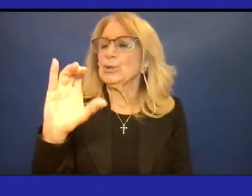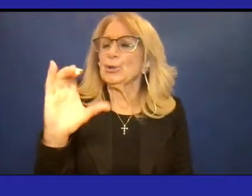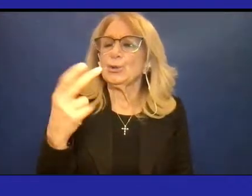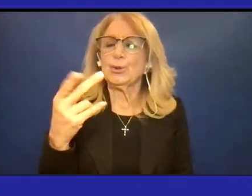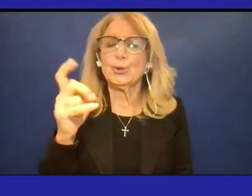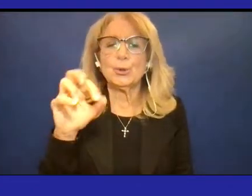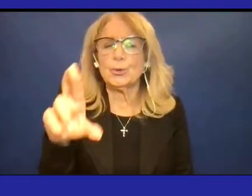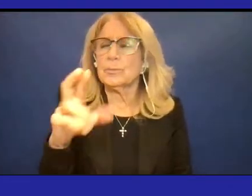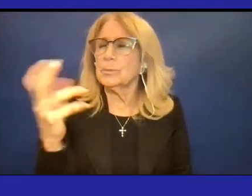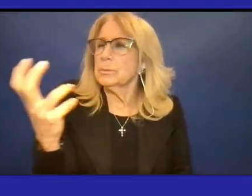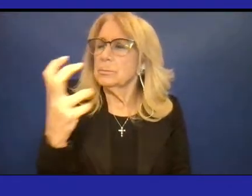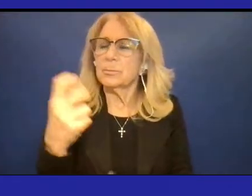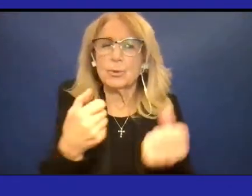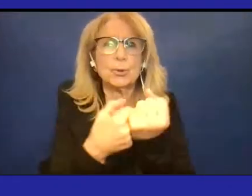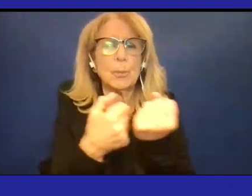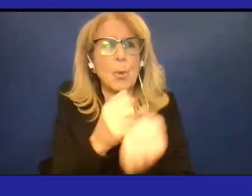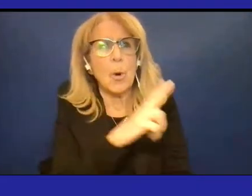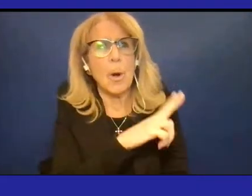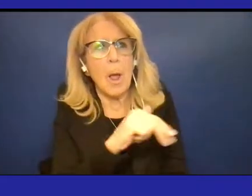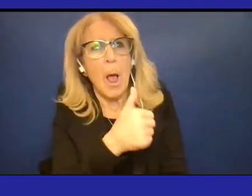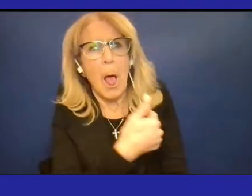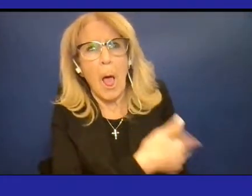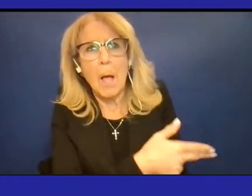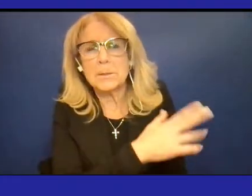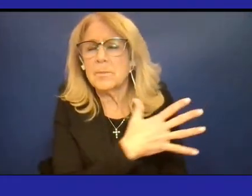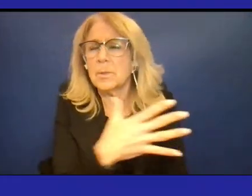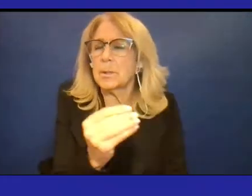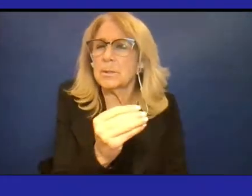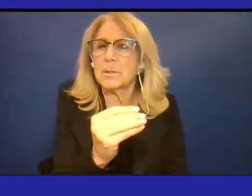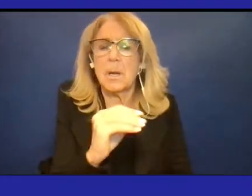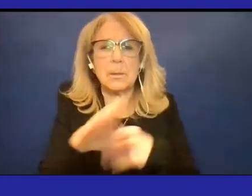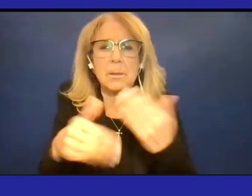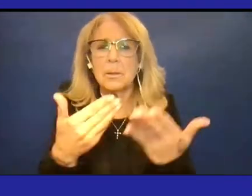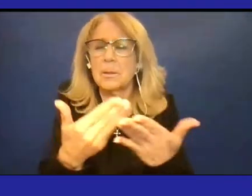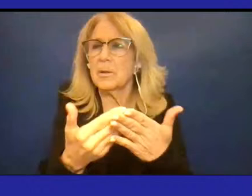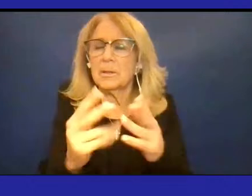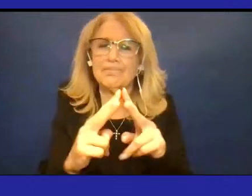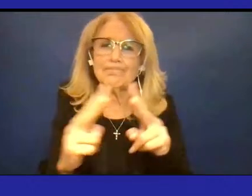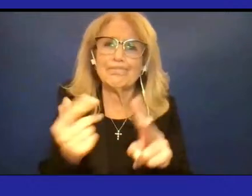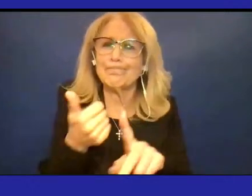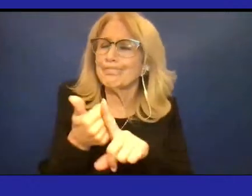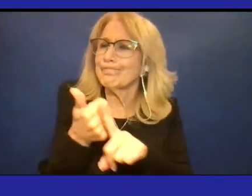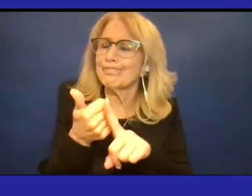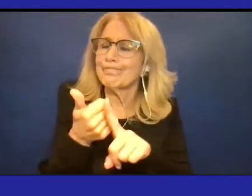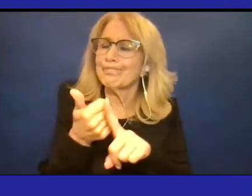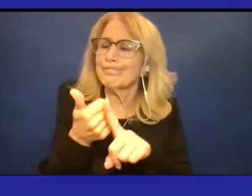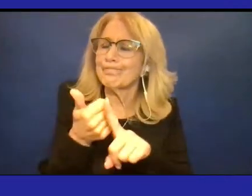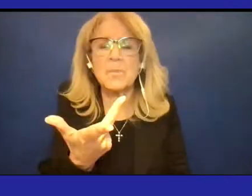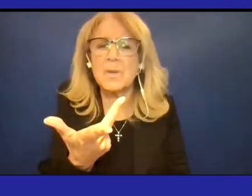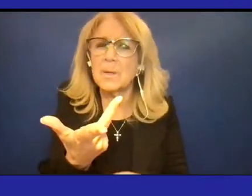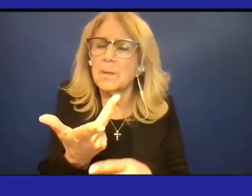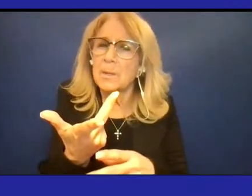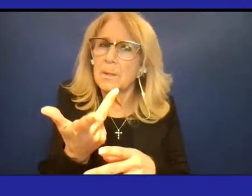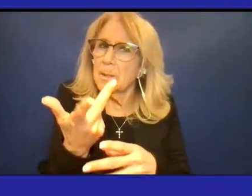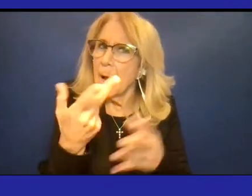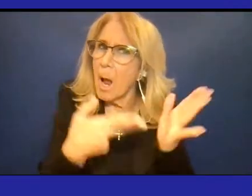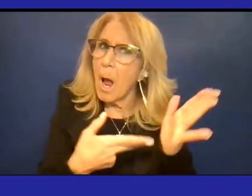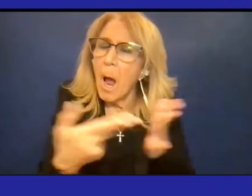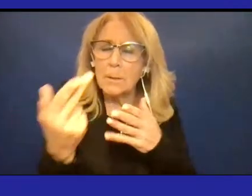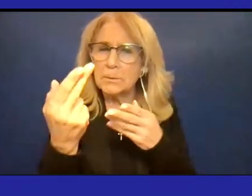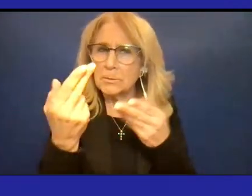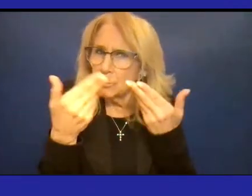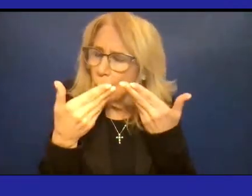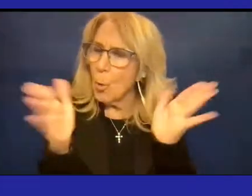on DISH funding, has been very vocal in his support for DISH, and his reassurance that we will